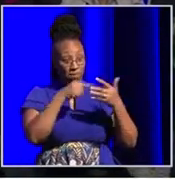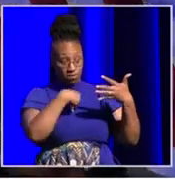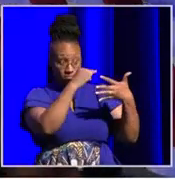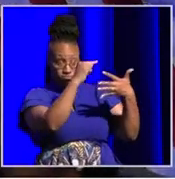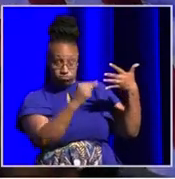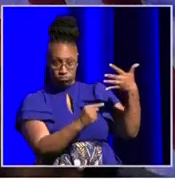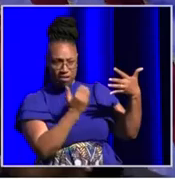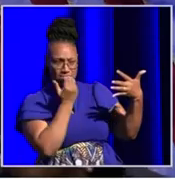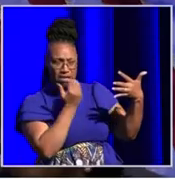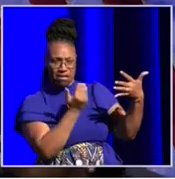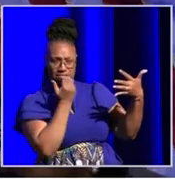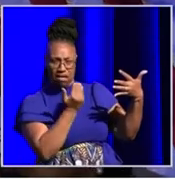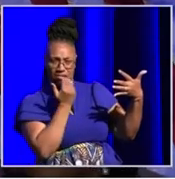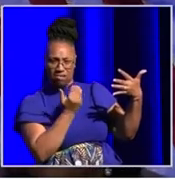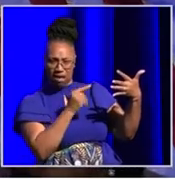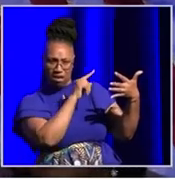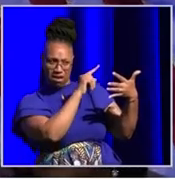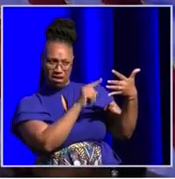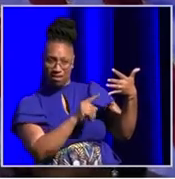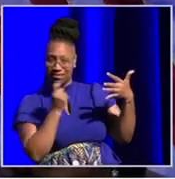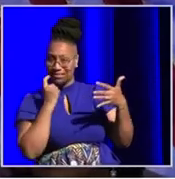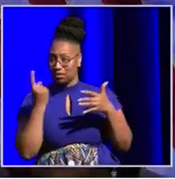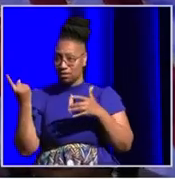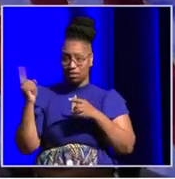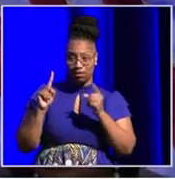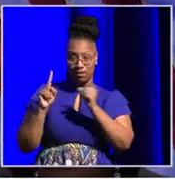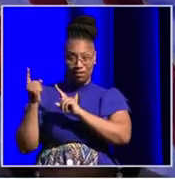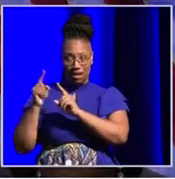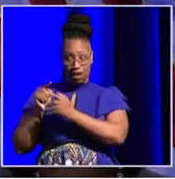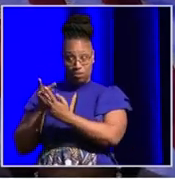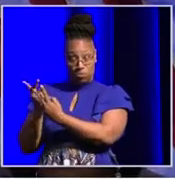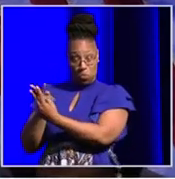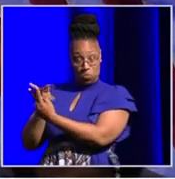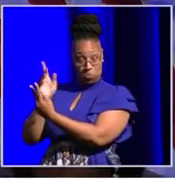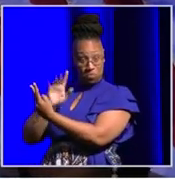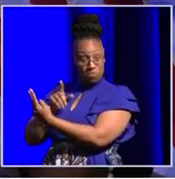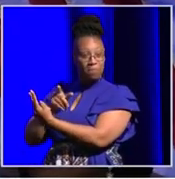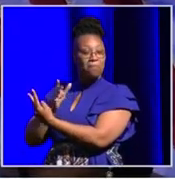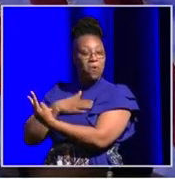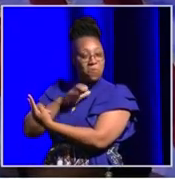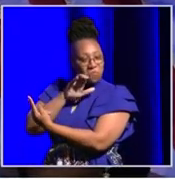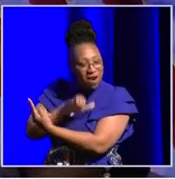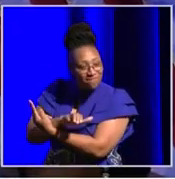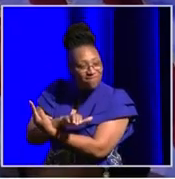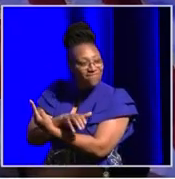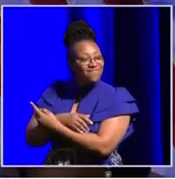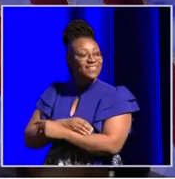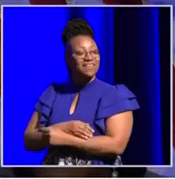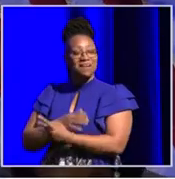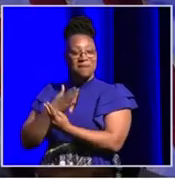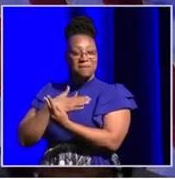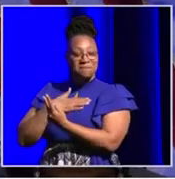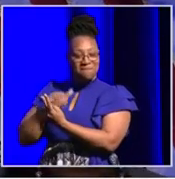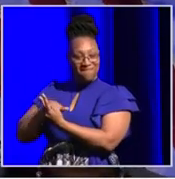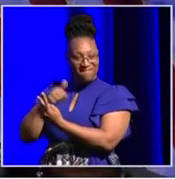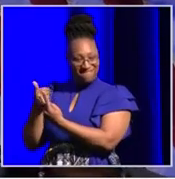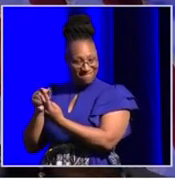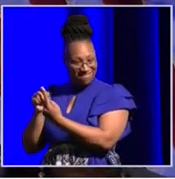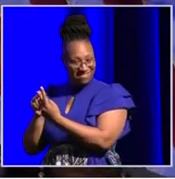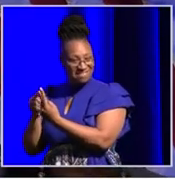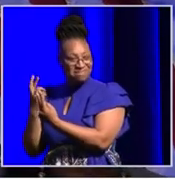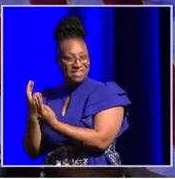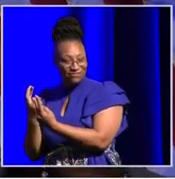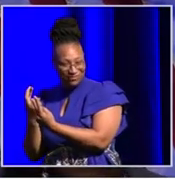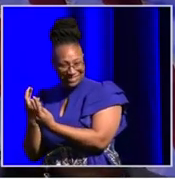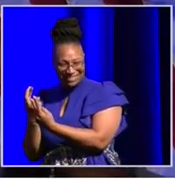moments ago. First and foremost, to my wife, Jordy. She is my best friend. She is the first person to say yes to my good